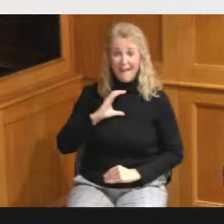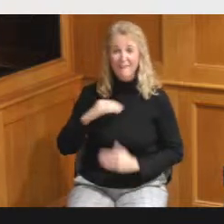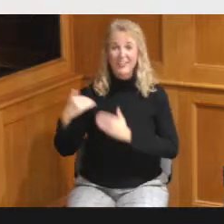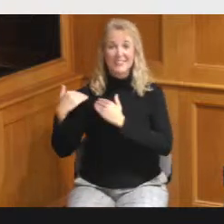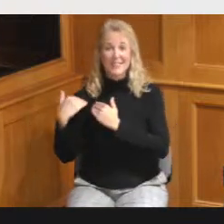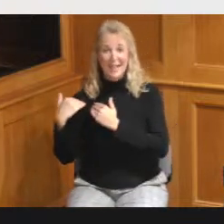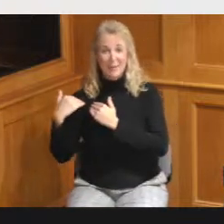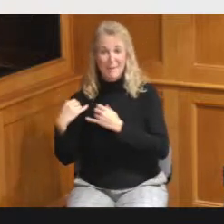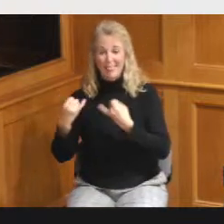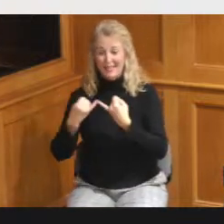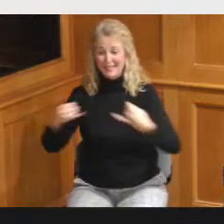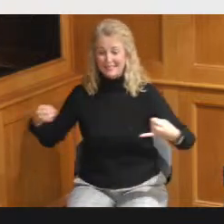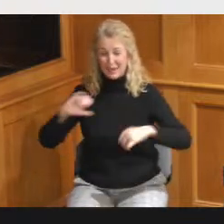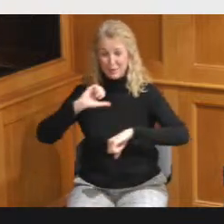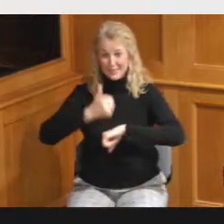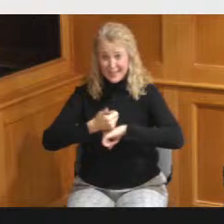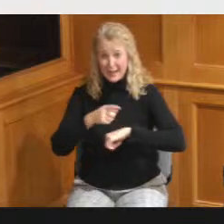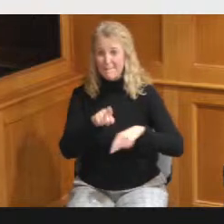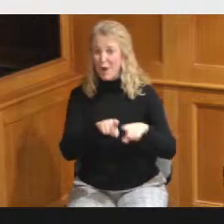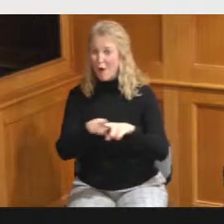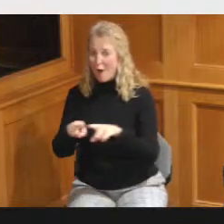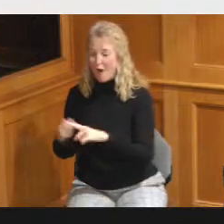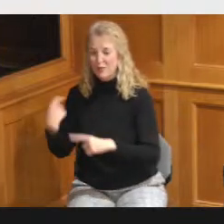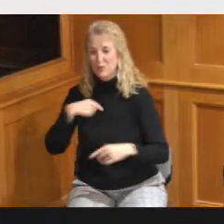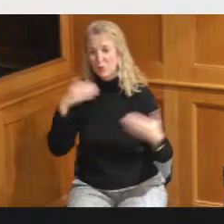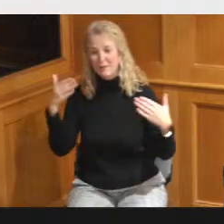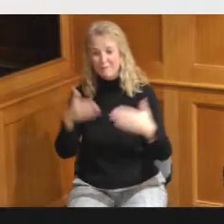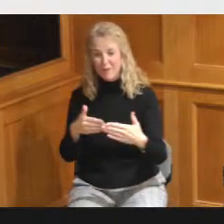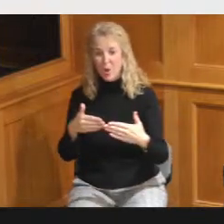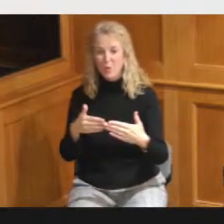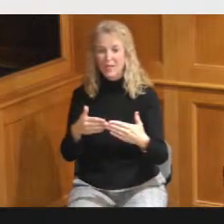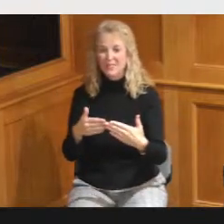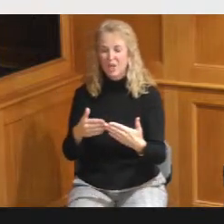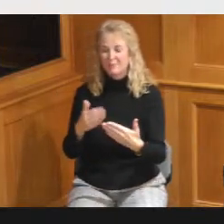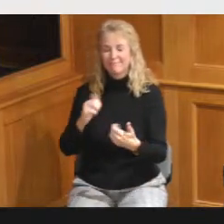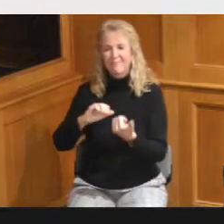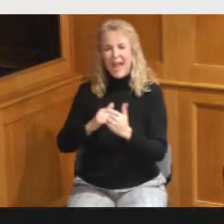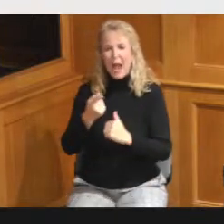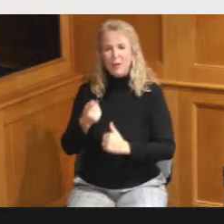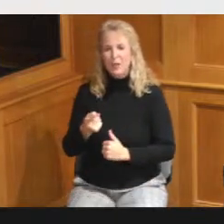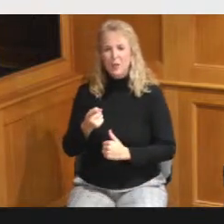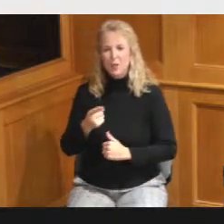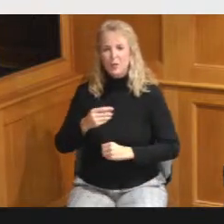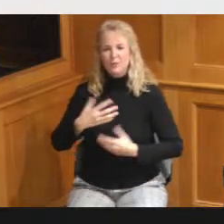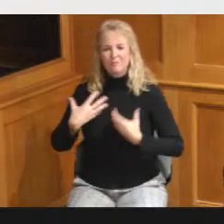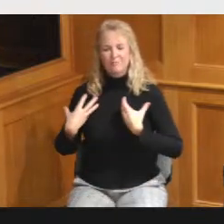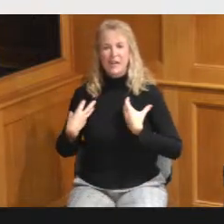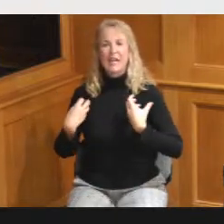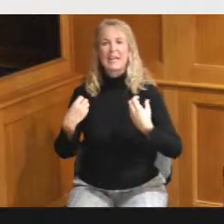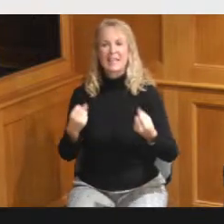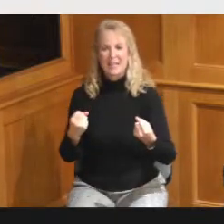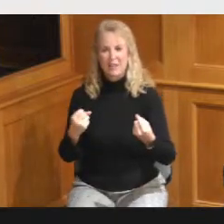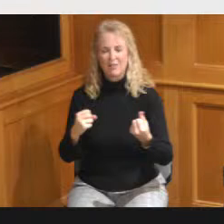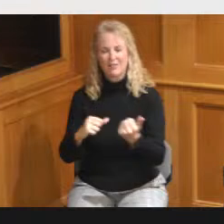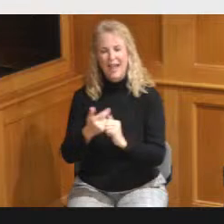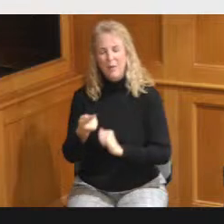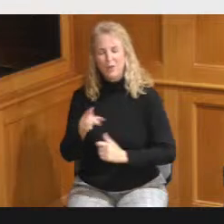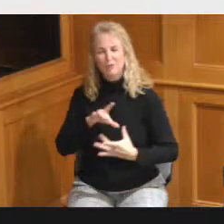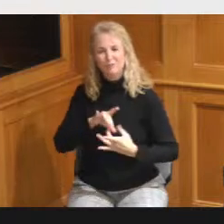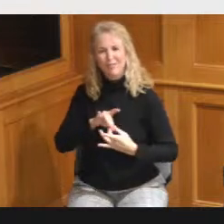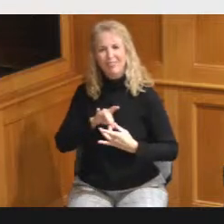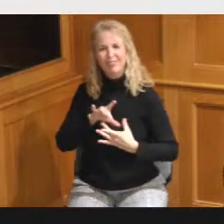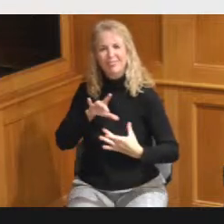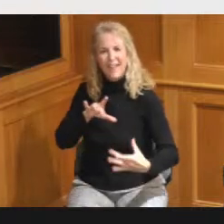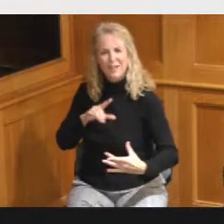setting boundaries, but also we focus on the path of letting go. In addition to that side of the business, we have